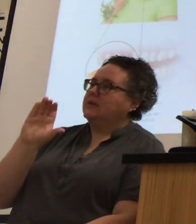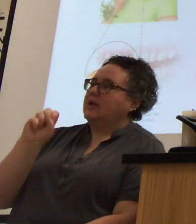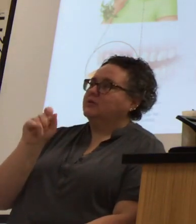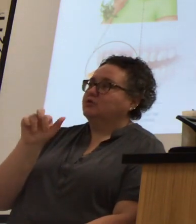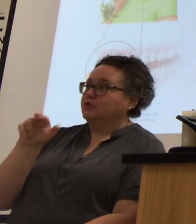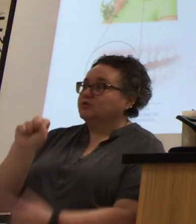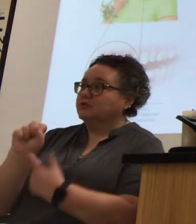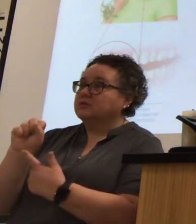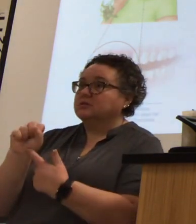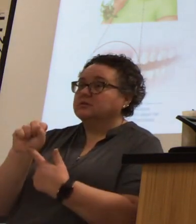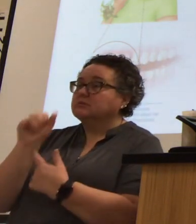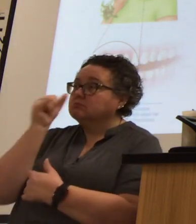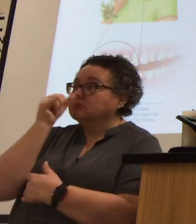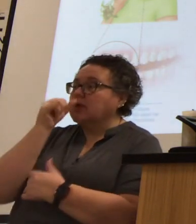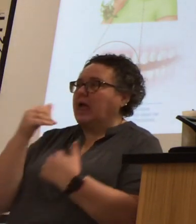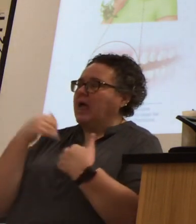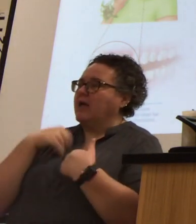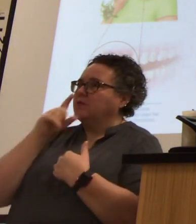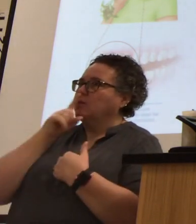they have a very